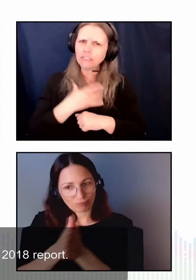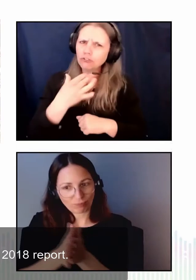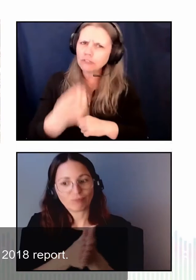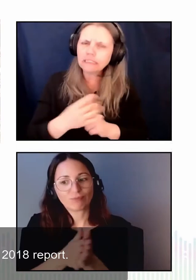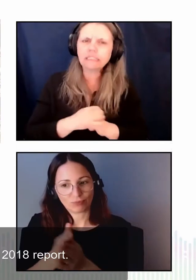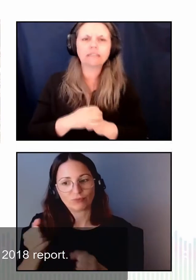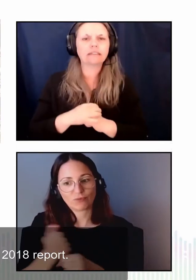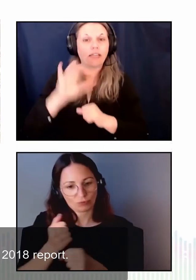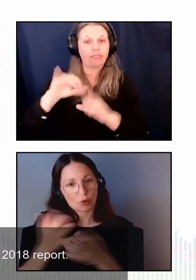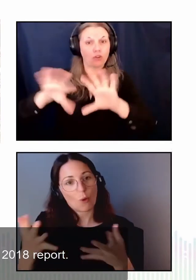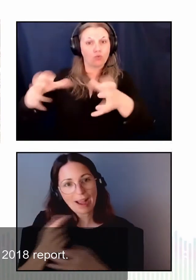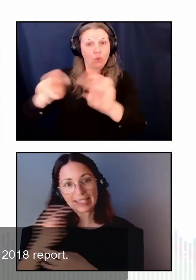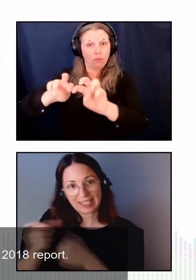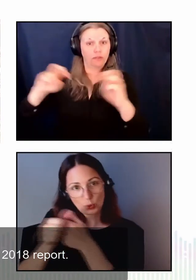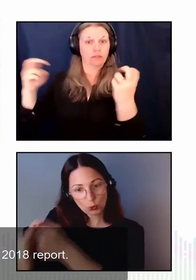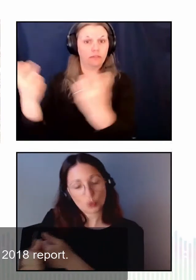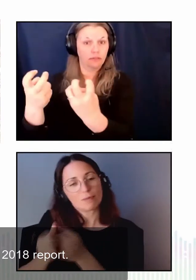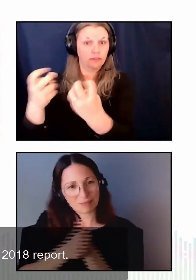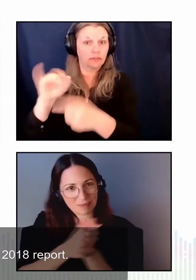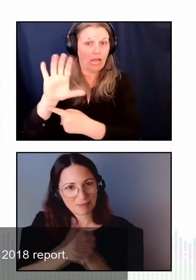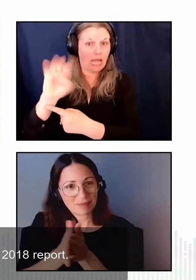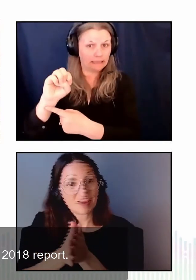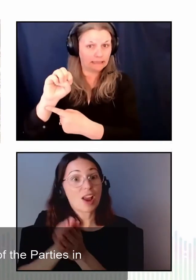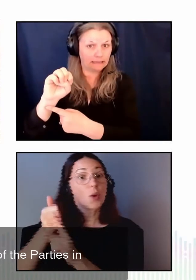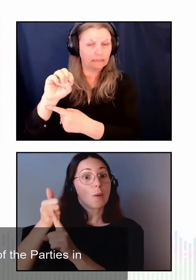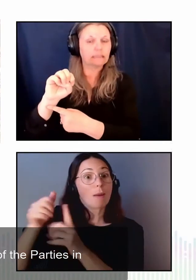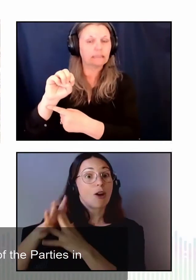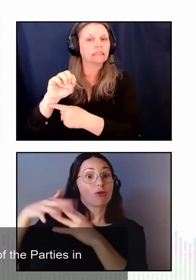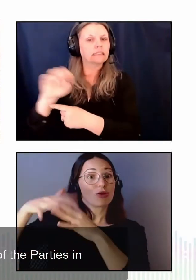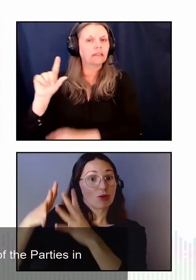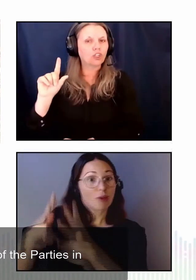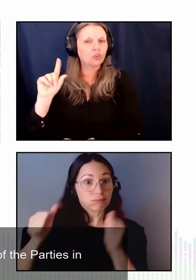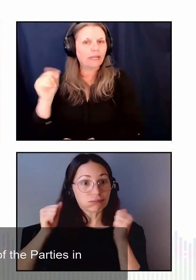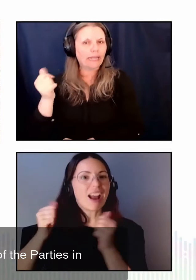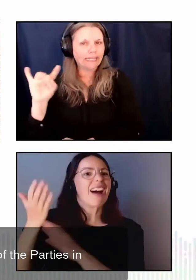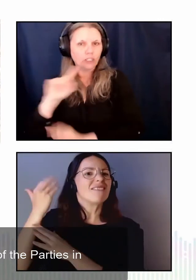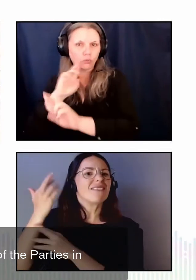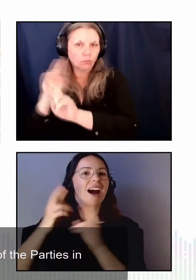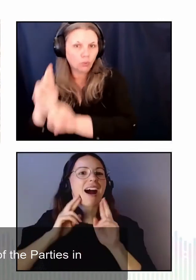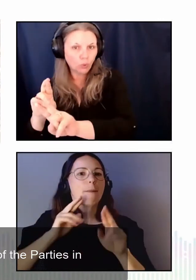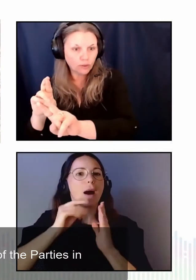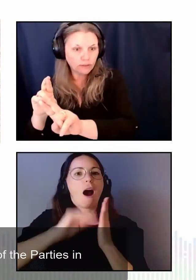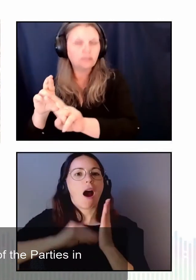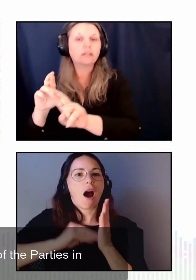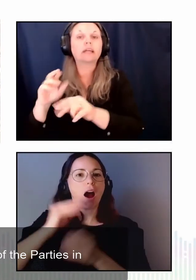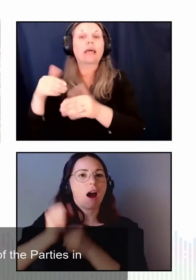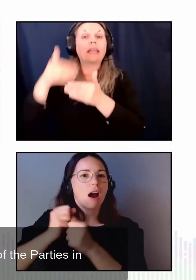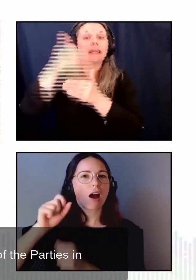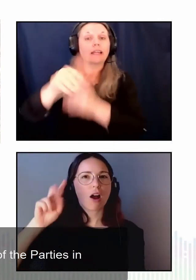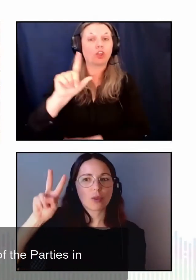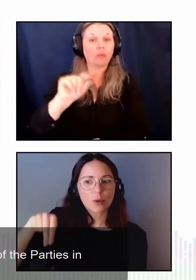of Experts 2018 report in 2020, the 10th meeting of the Congress of